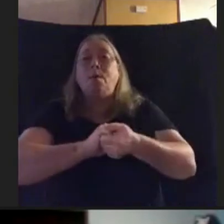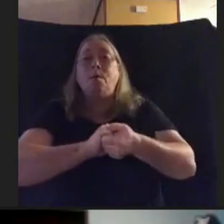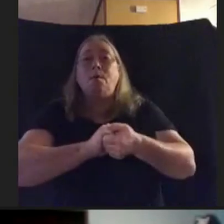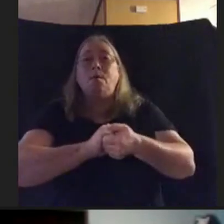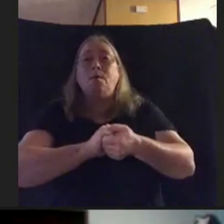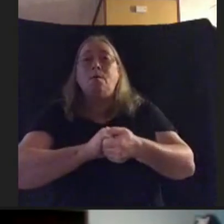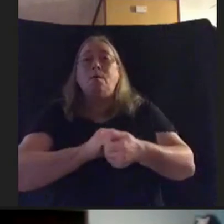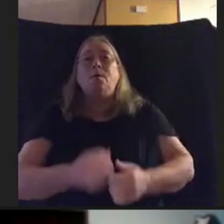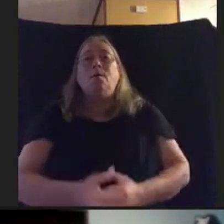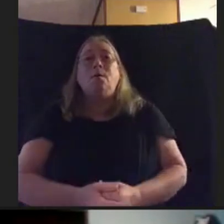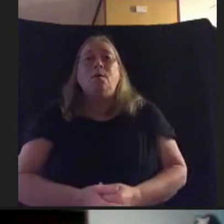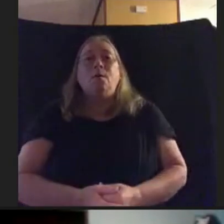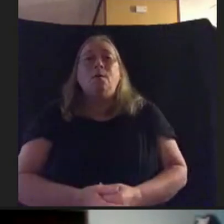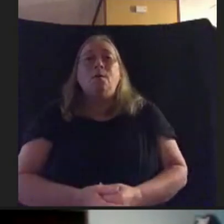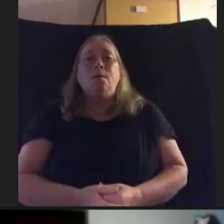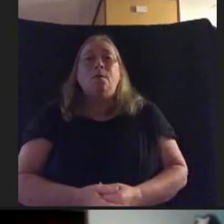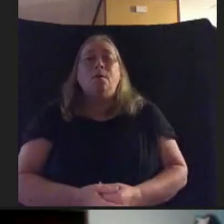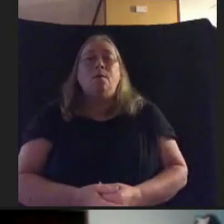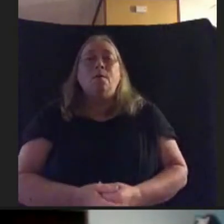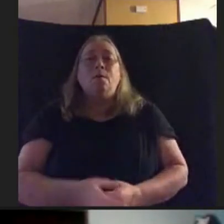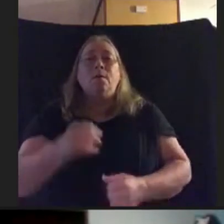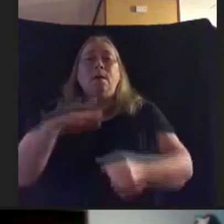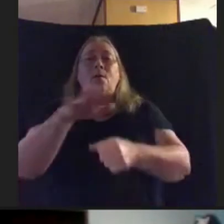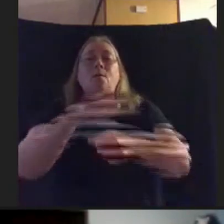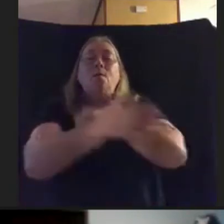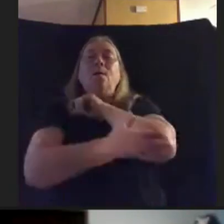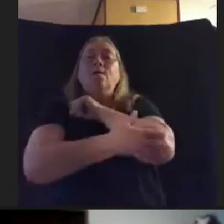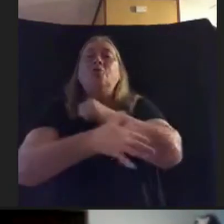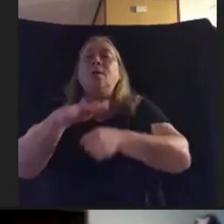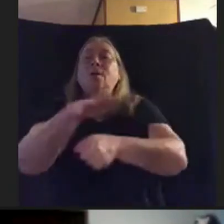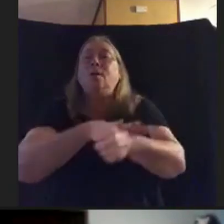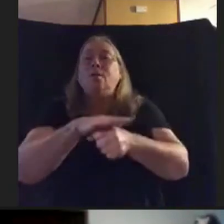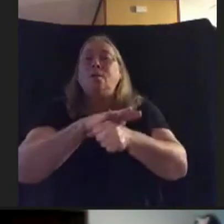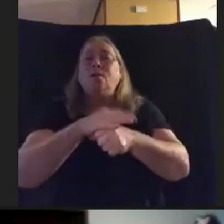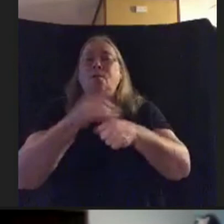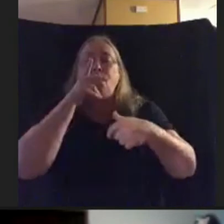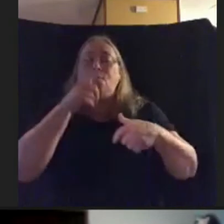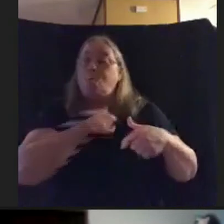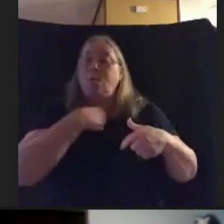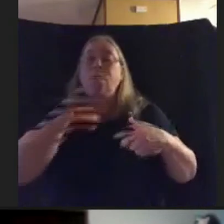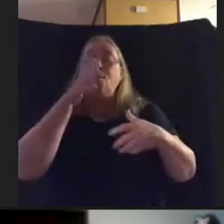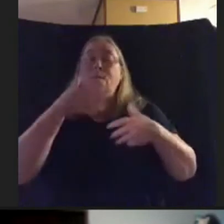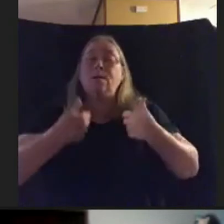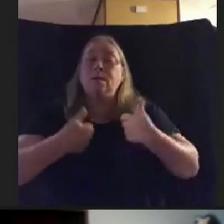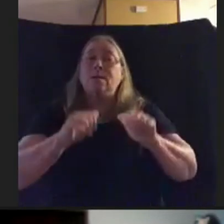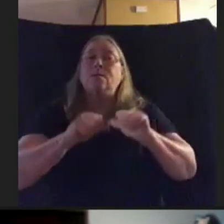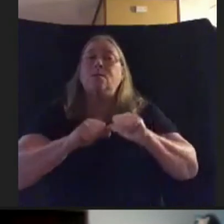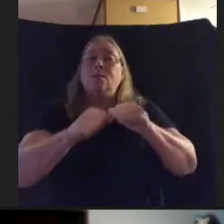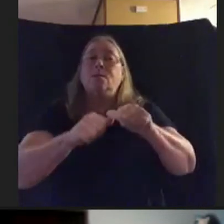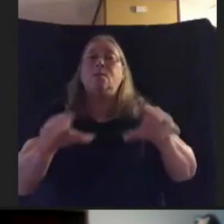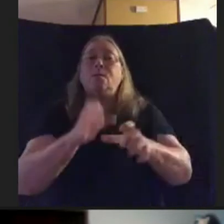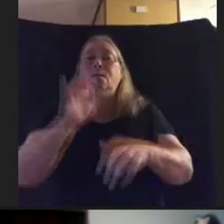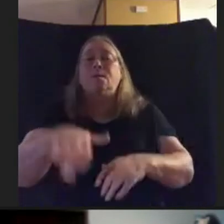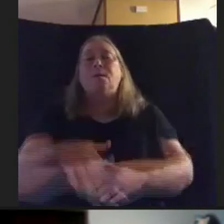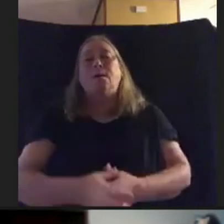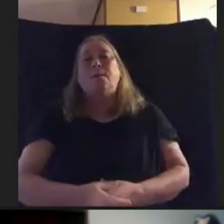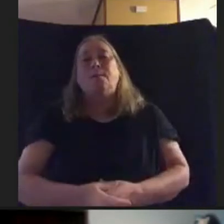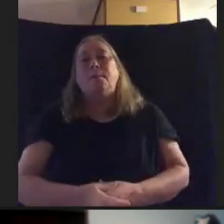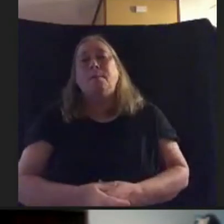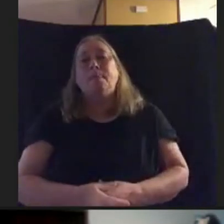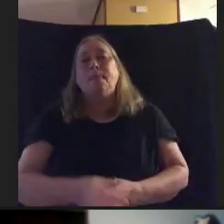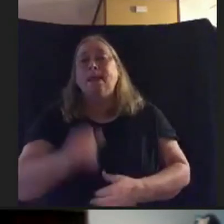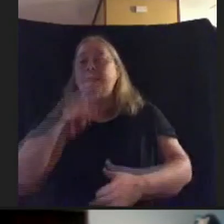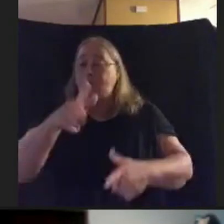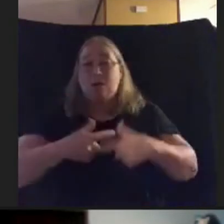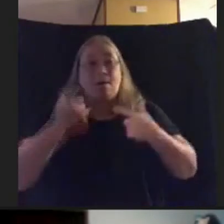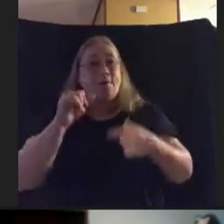outlying, rural areas where they provided healthcare. So we're going to continue to do that. Is it going to be perfect? No. I mean, even if you live in